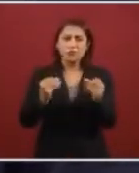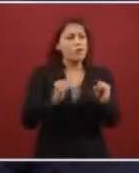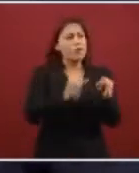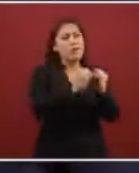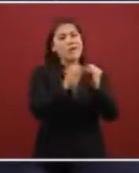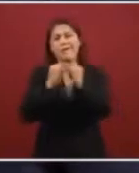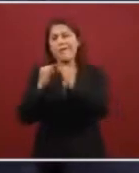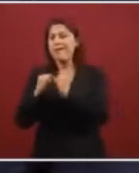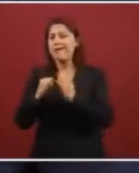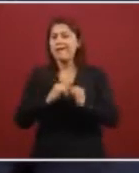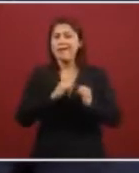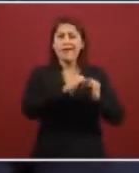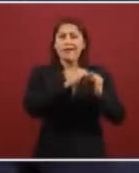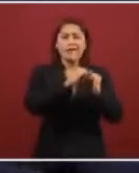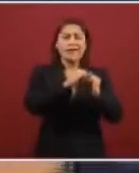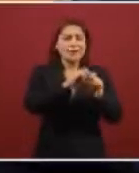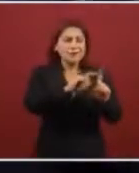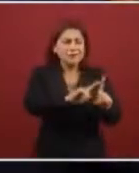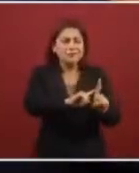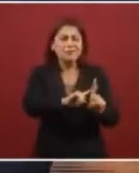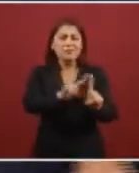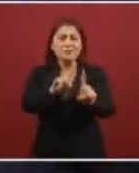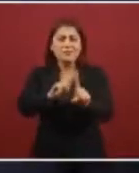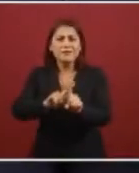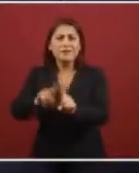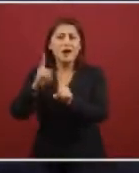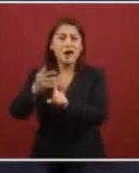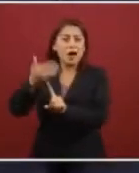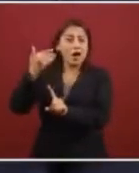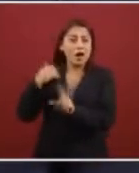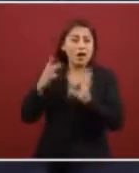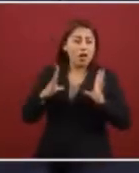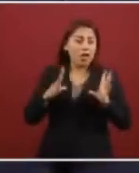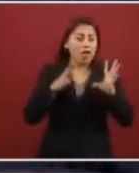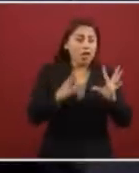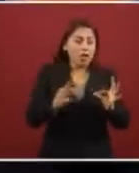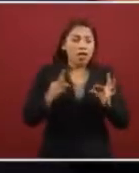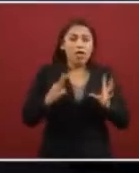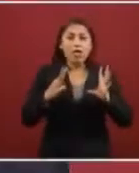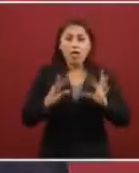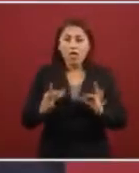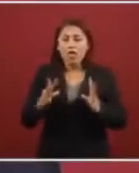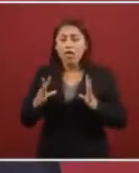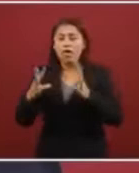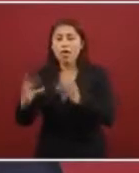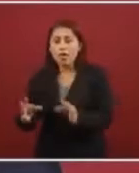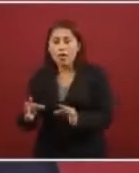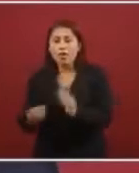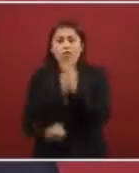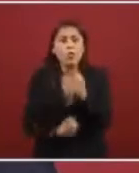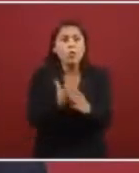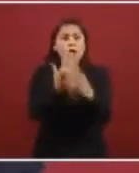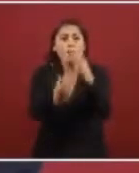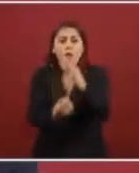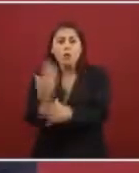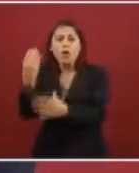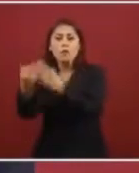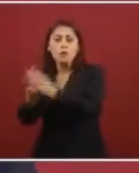the organisms. Sí, areas, que se fueron creando. They created. Todos. All of them.